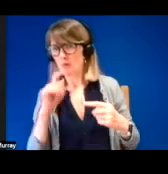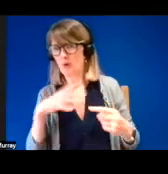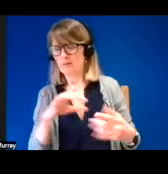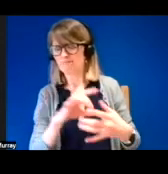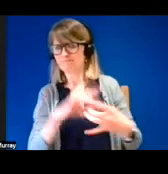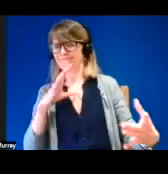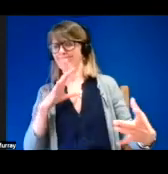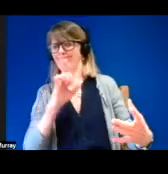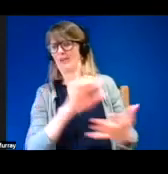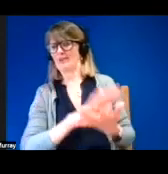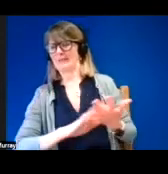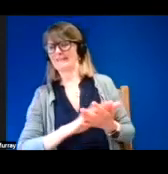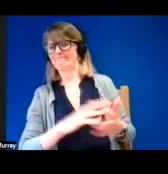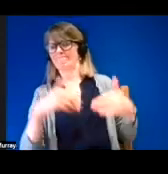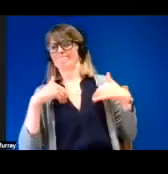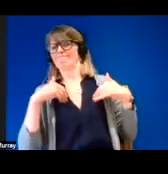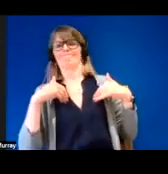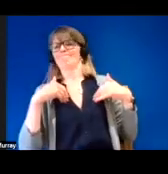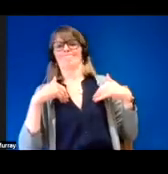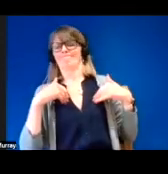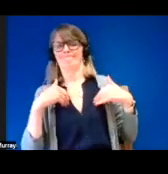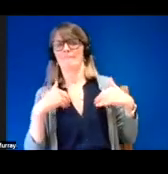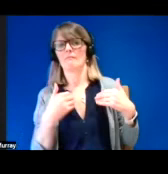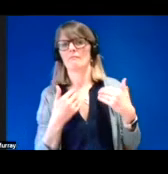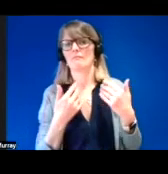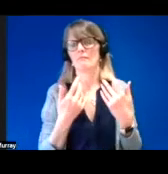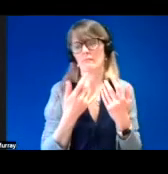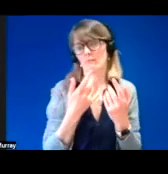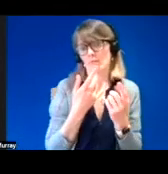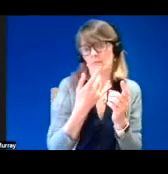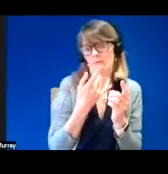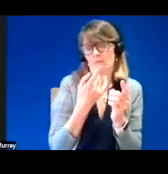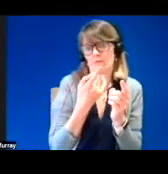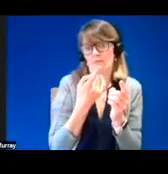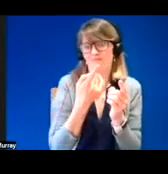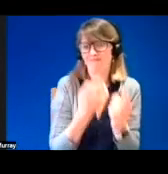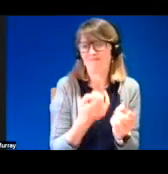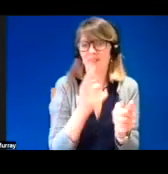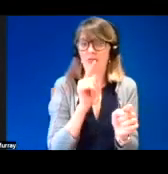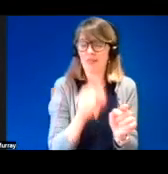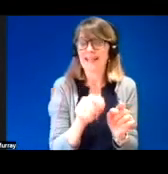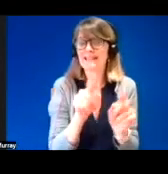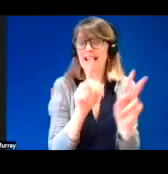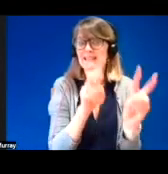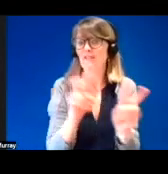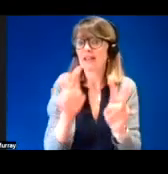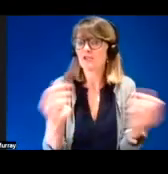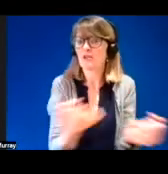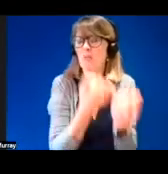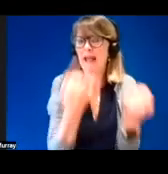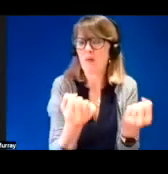Women and these definitions of power maybe do not sit comfortably with us.